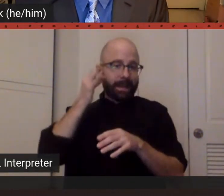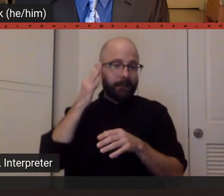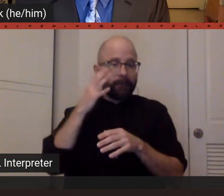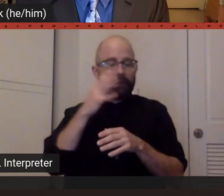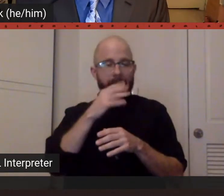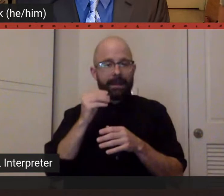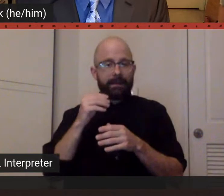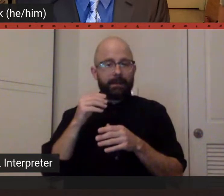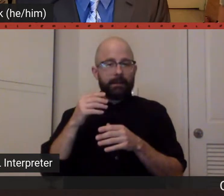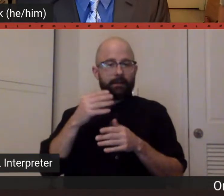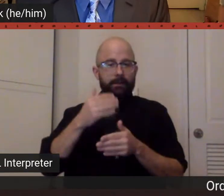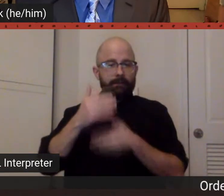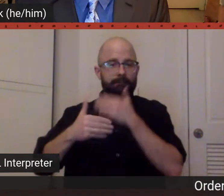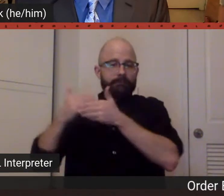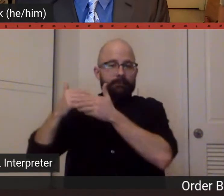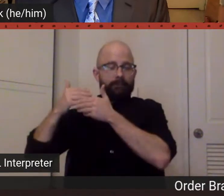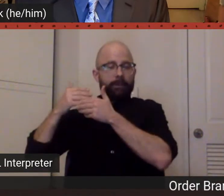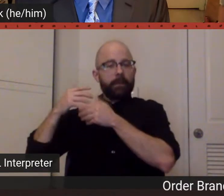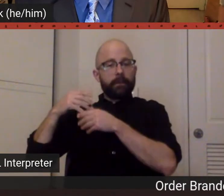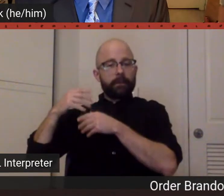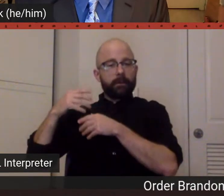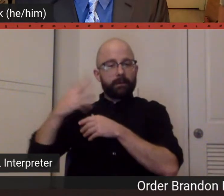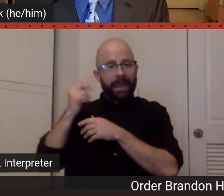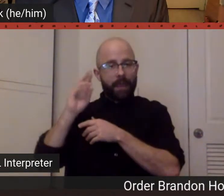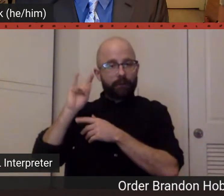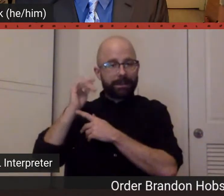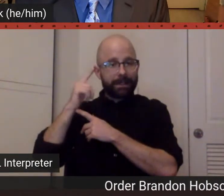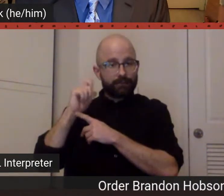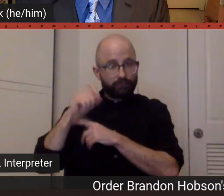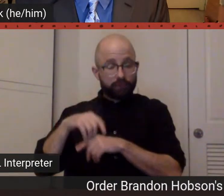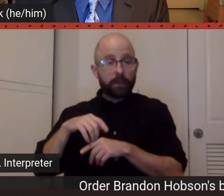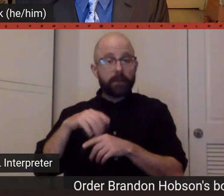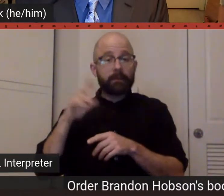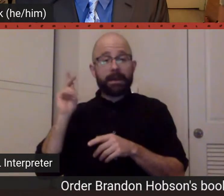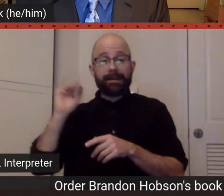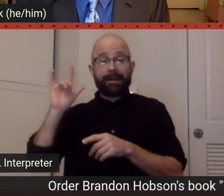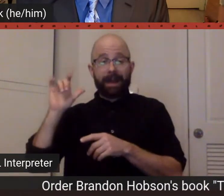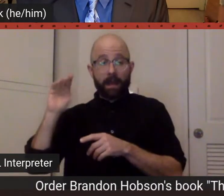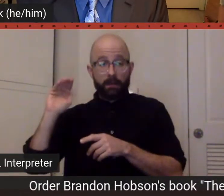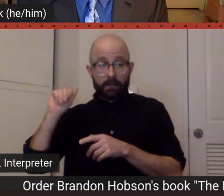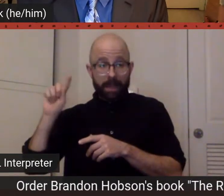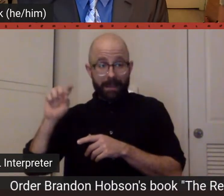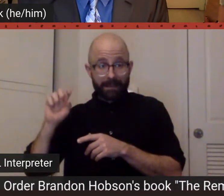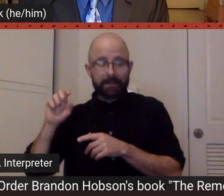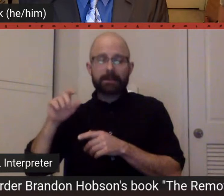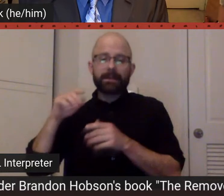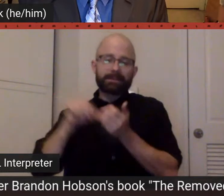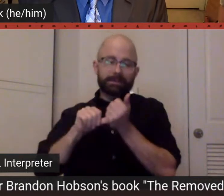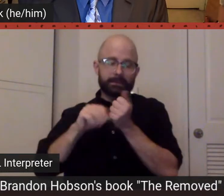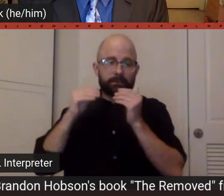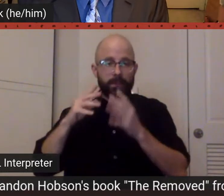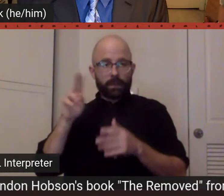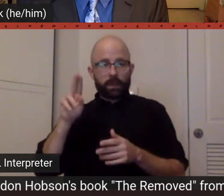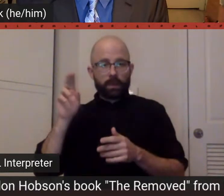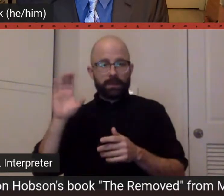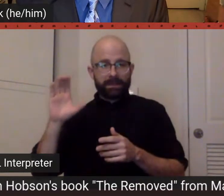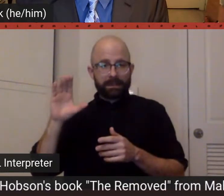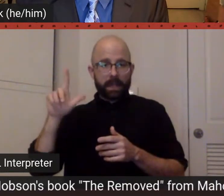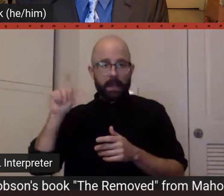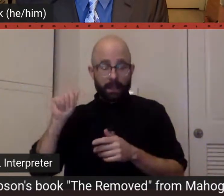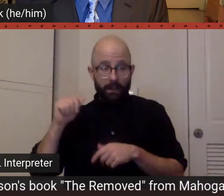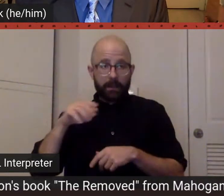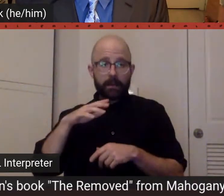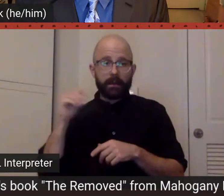Heritage. She will be joined by Dr. Kyle Mays, who is an assistant professor at UCLA and author of An Afro-Indigenous History of the